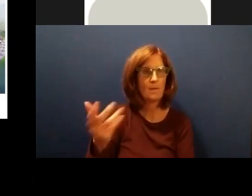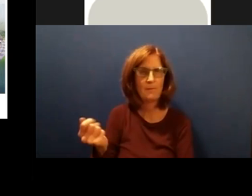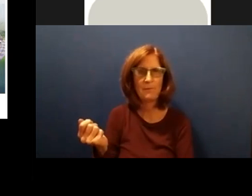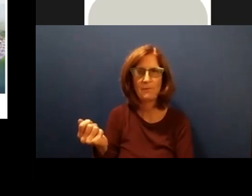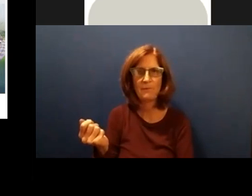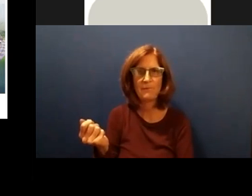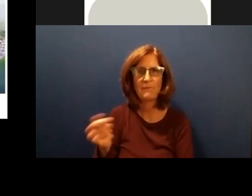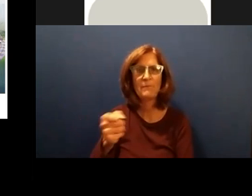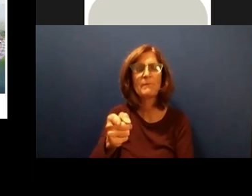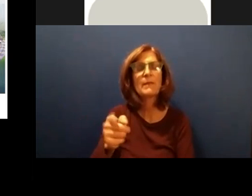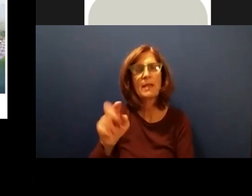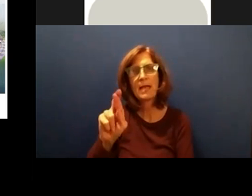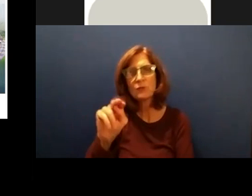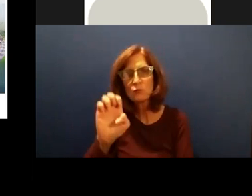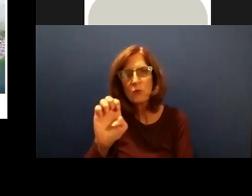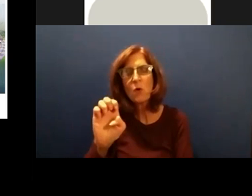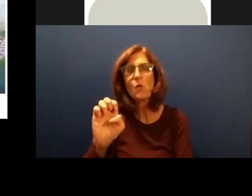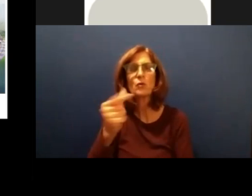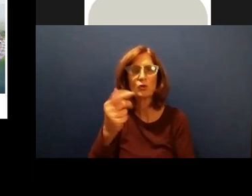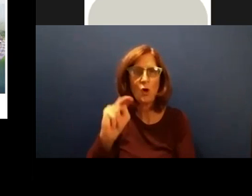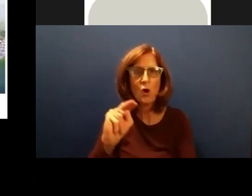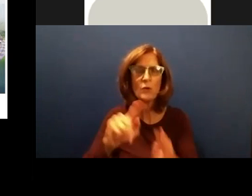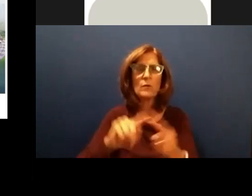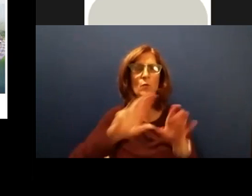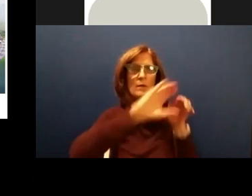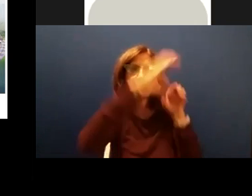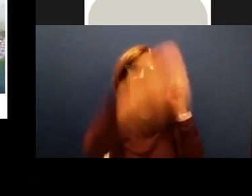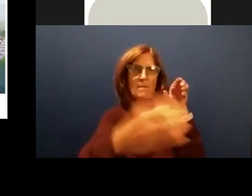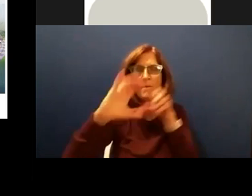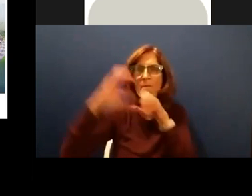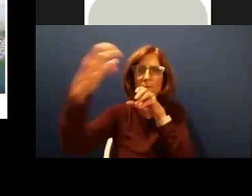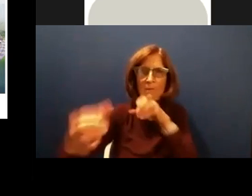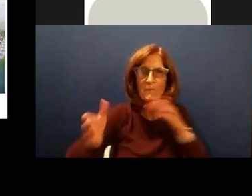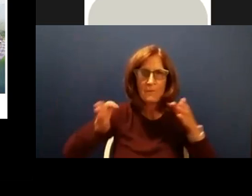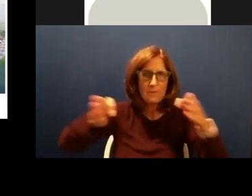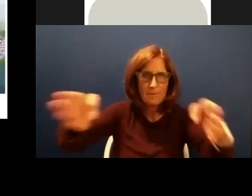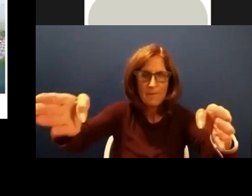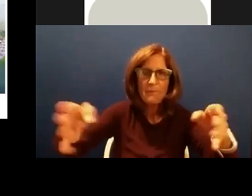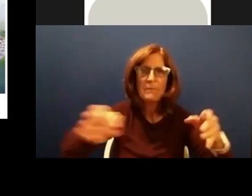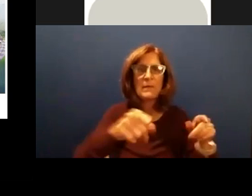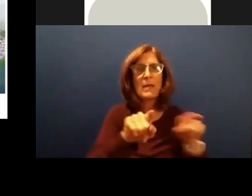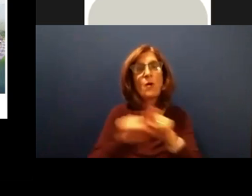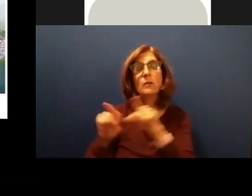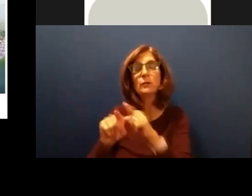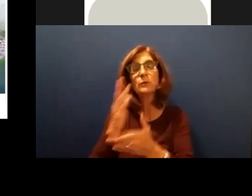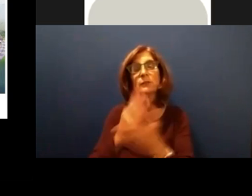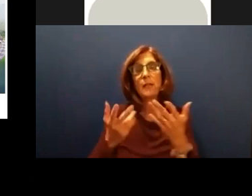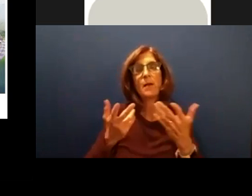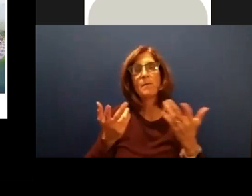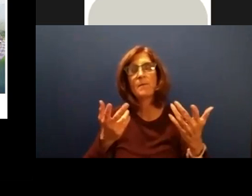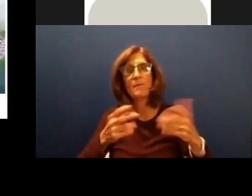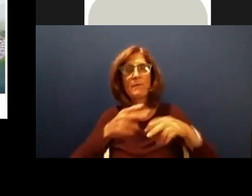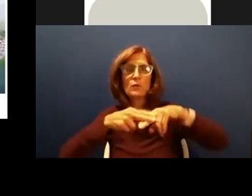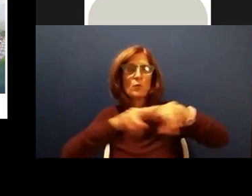of rose garden in the middle with a couple of arbors flanking either side, and there's also some swings from the arbors as well